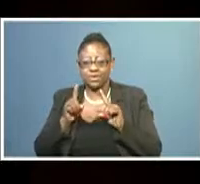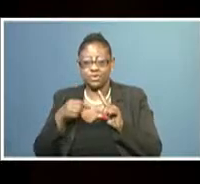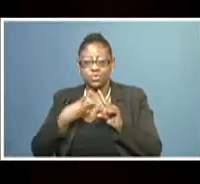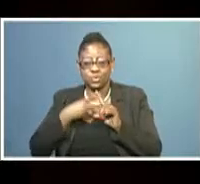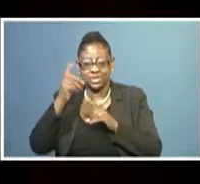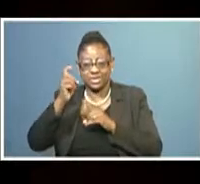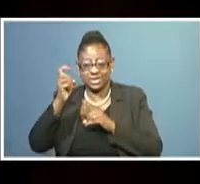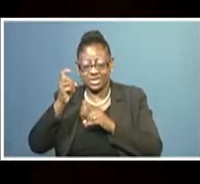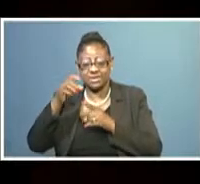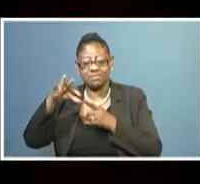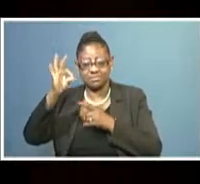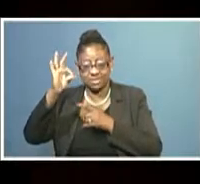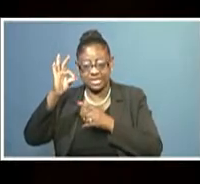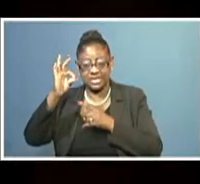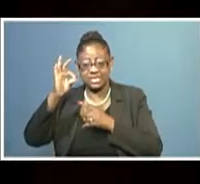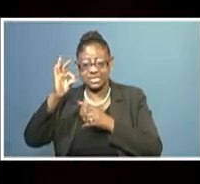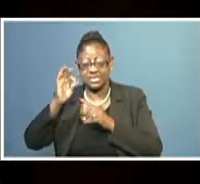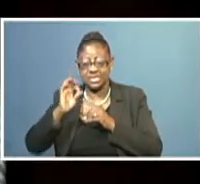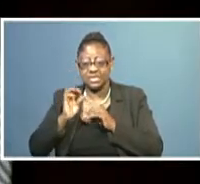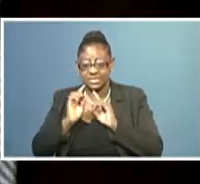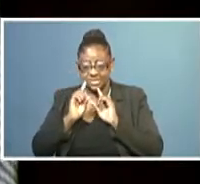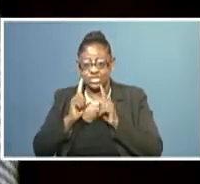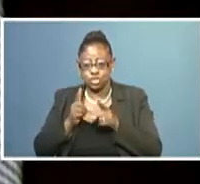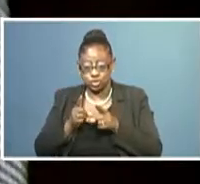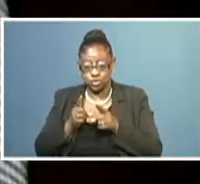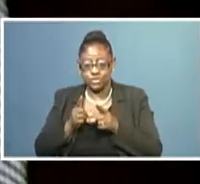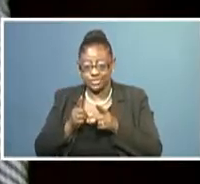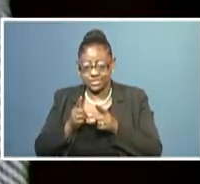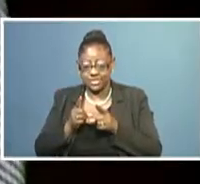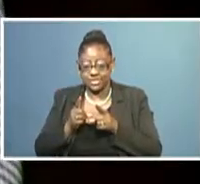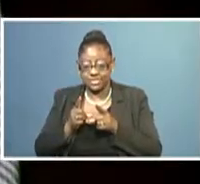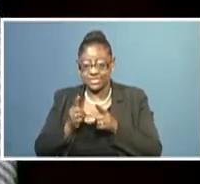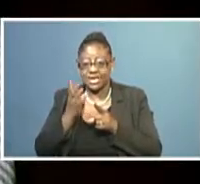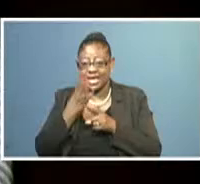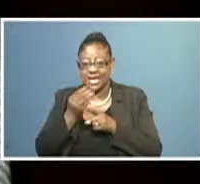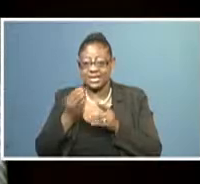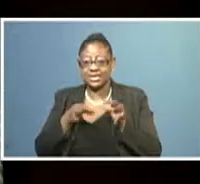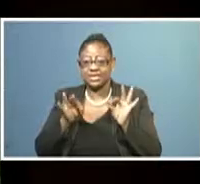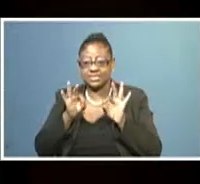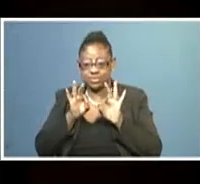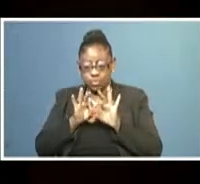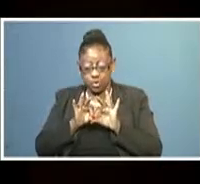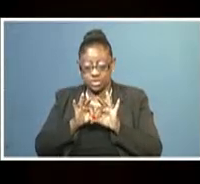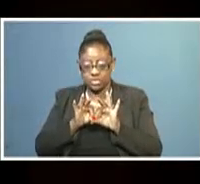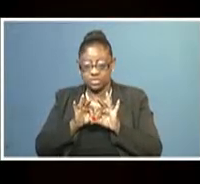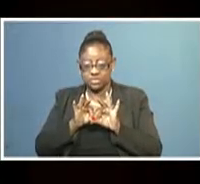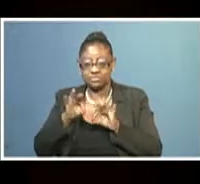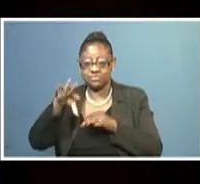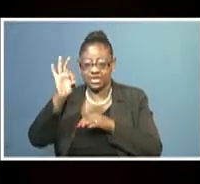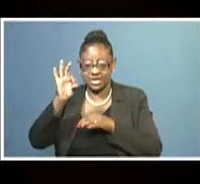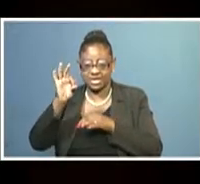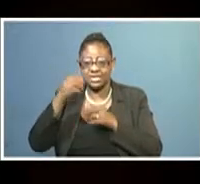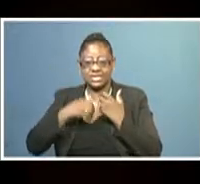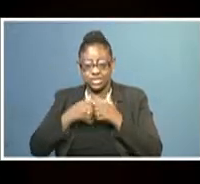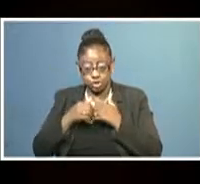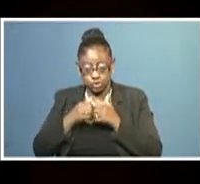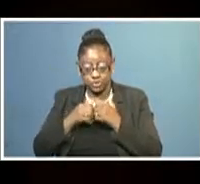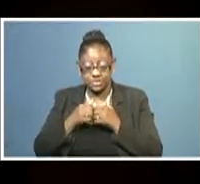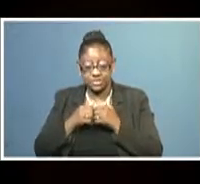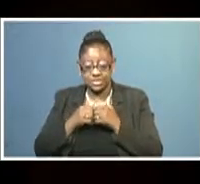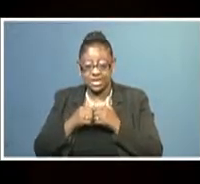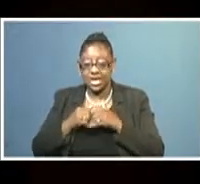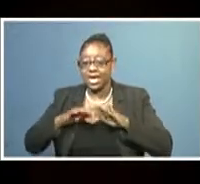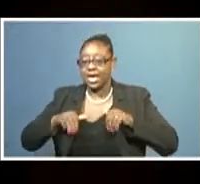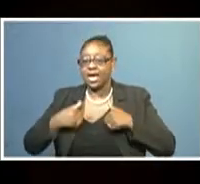Identifying the solutions is as important as identifying the issues. It is about how